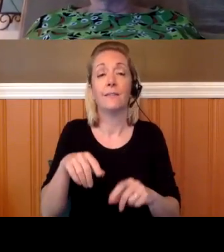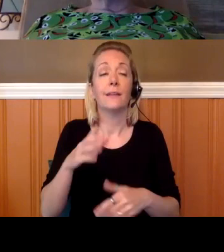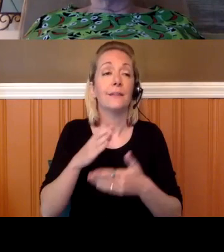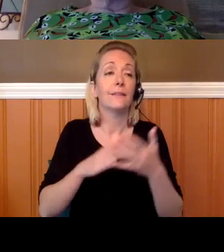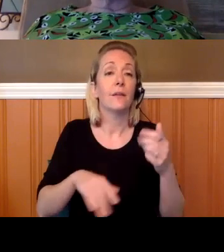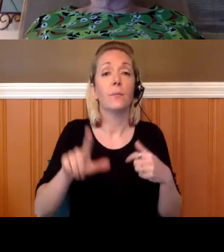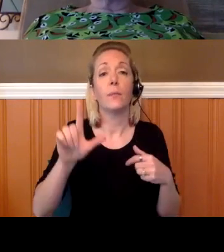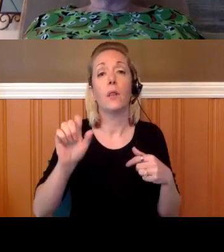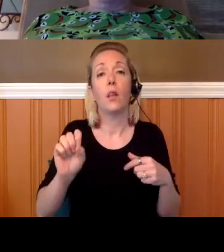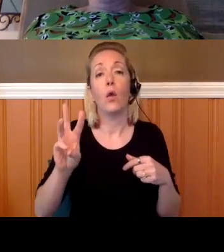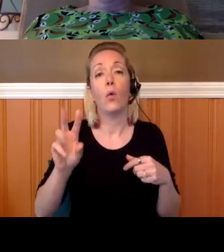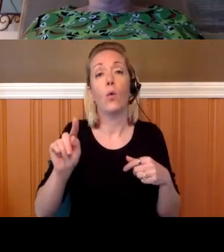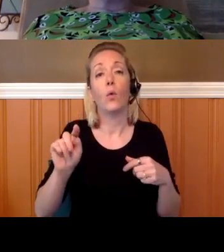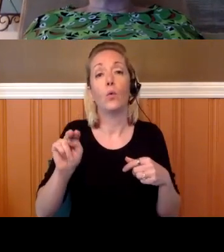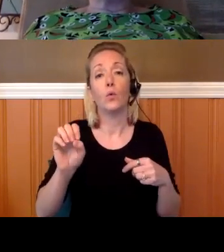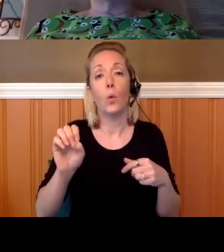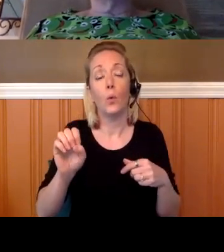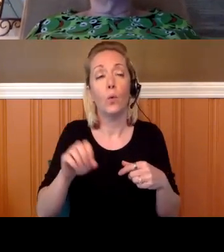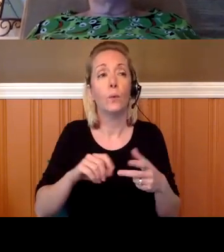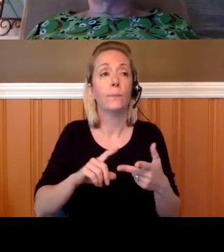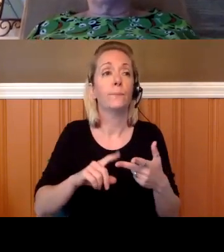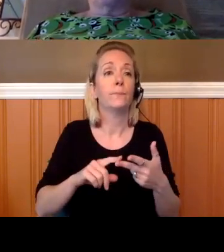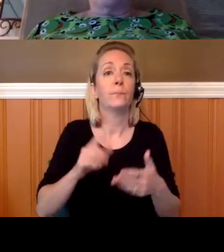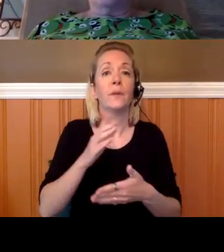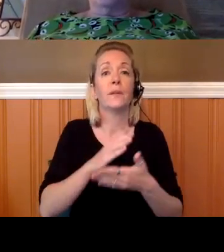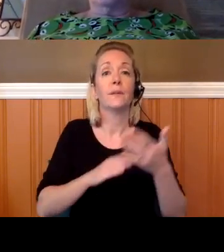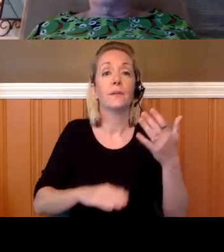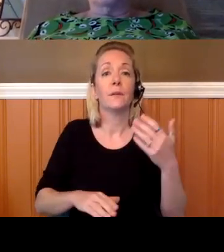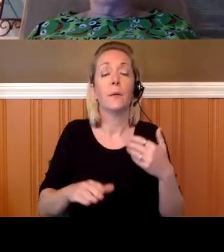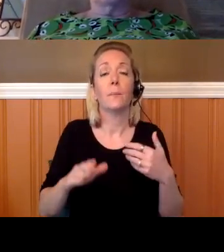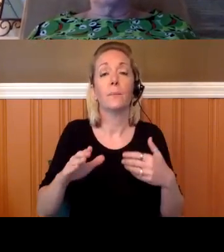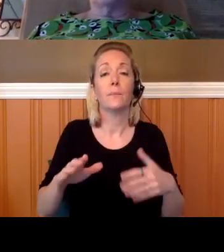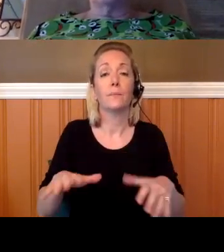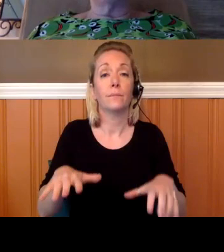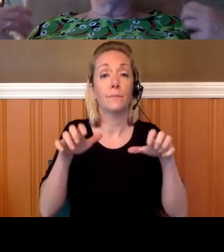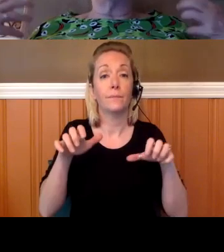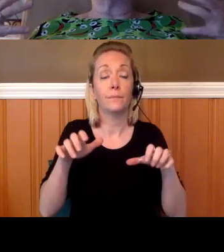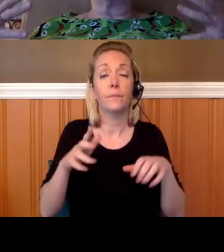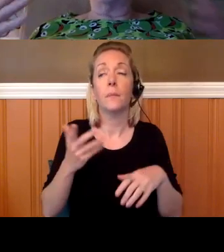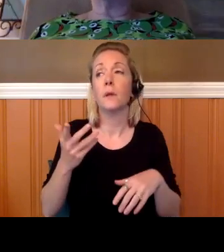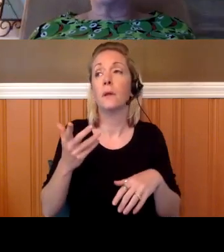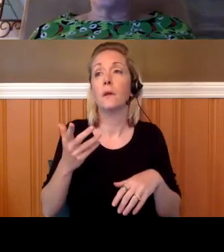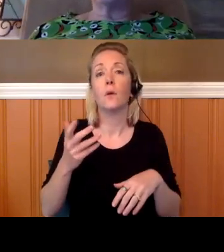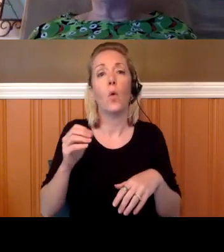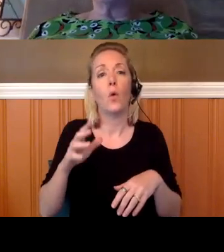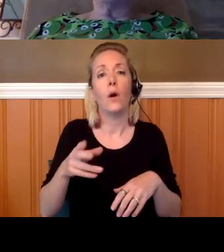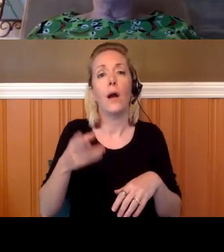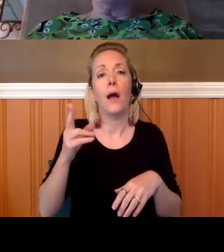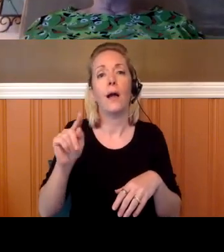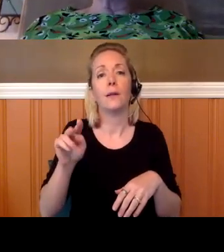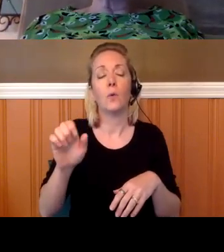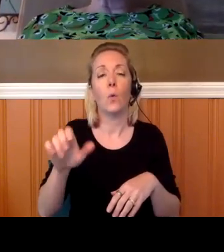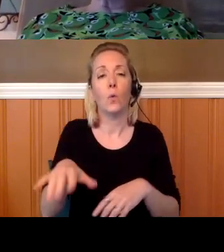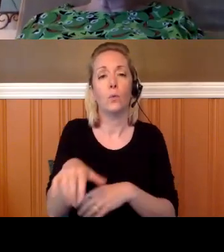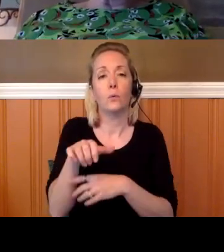have spastic quadriplegia and very, very high tone. And for some of those kids,